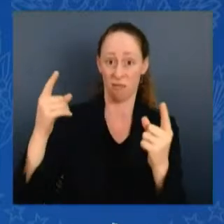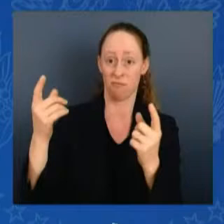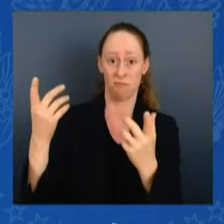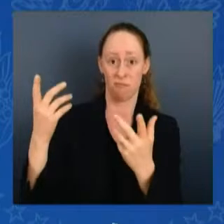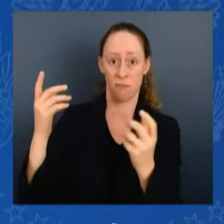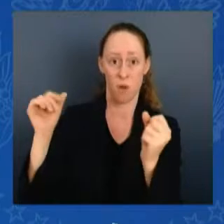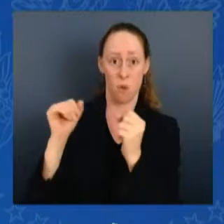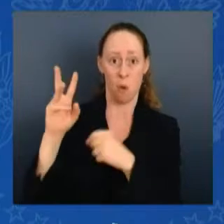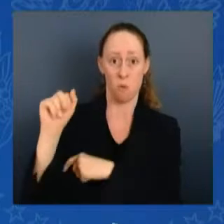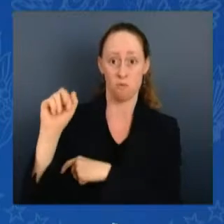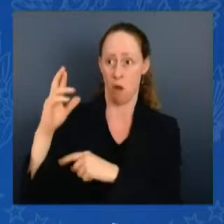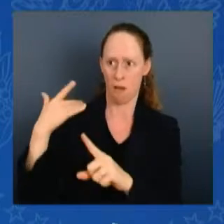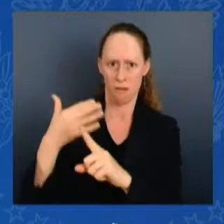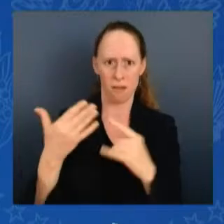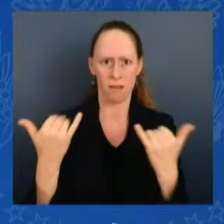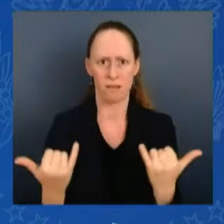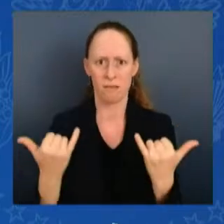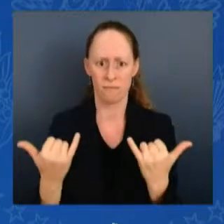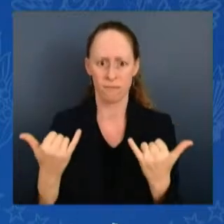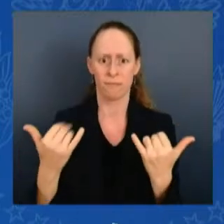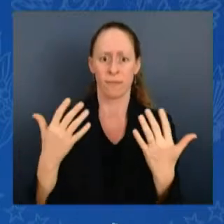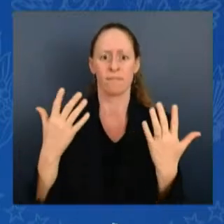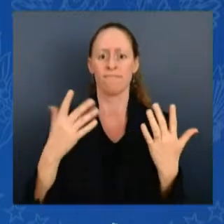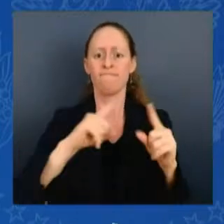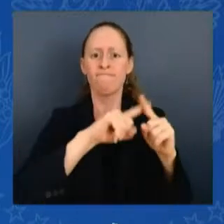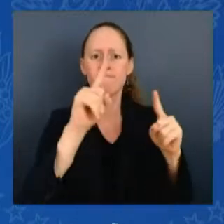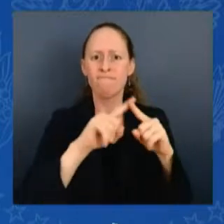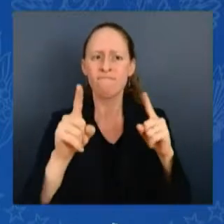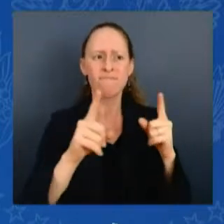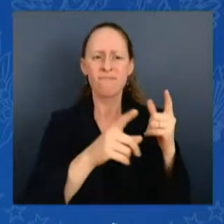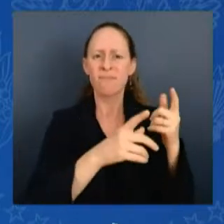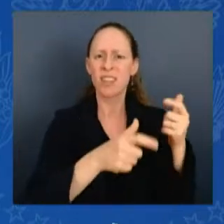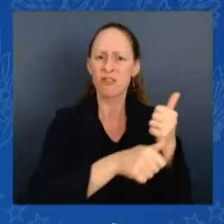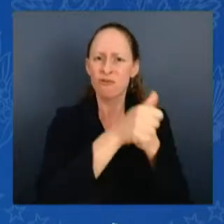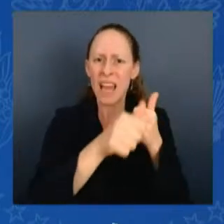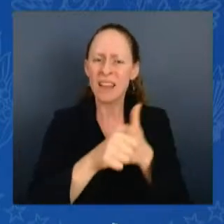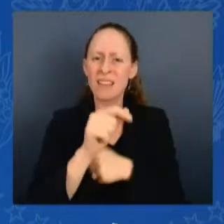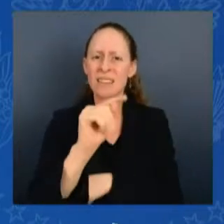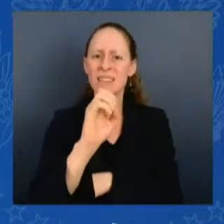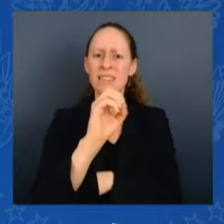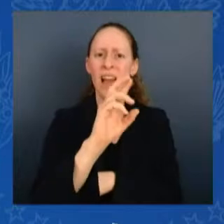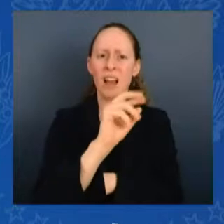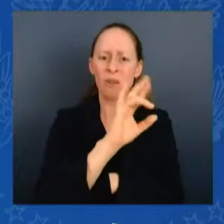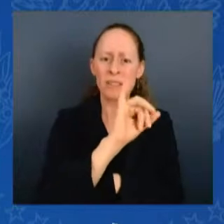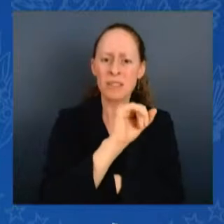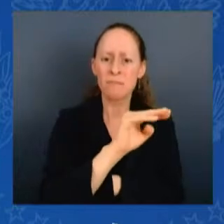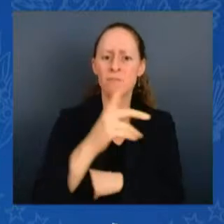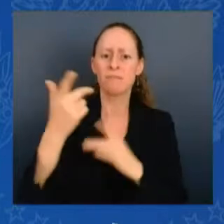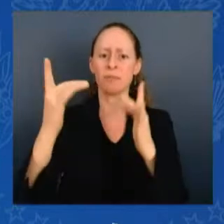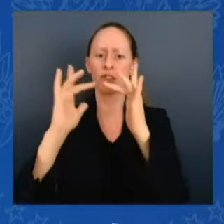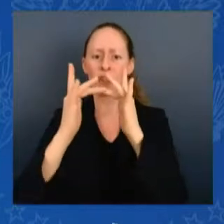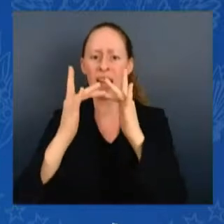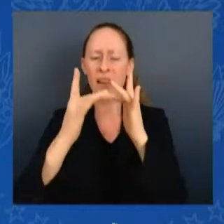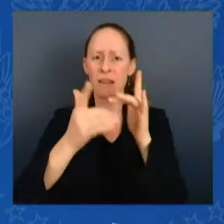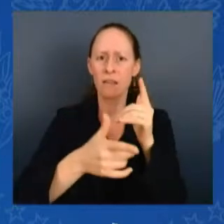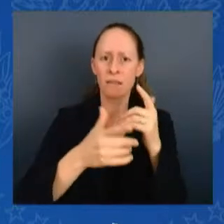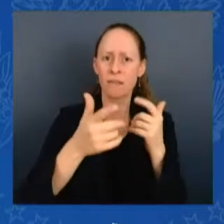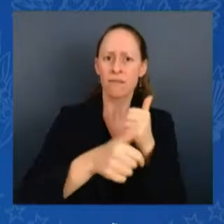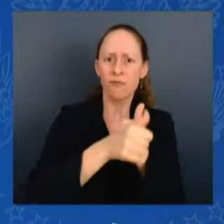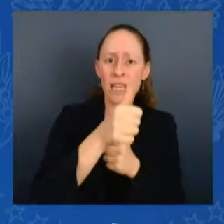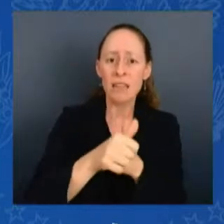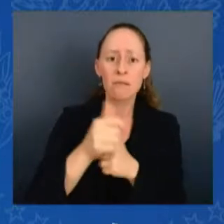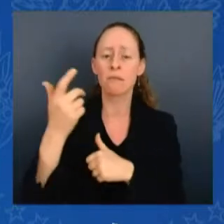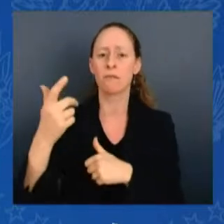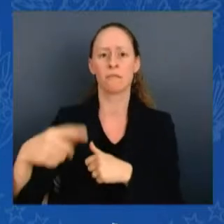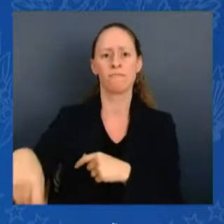cyber threats, and hybrid warfare. Secretary General Stoltenberg's leadership underscores the importance of unity and commitment among